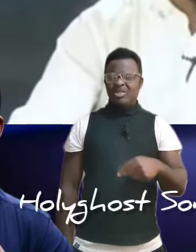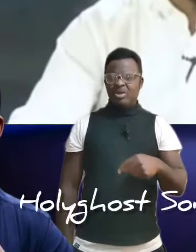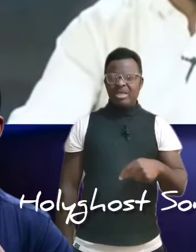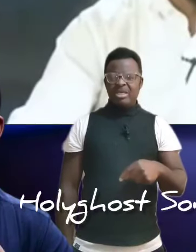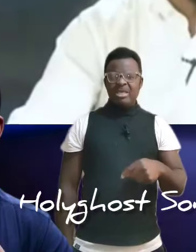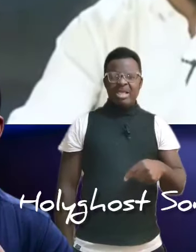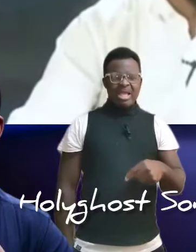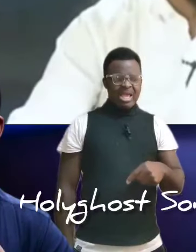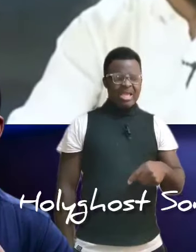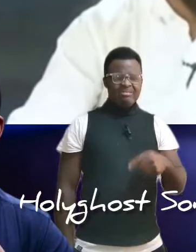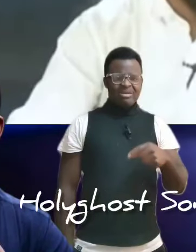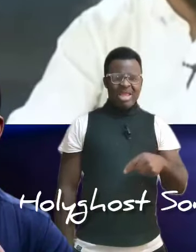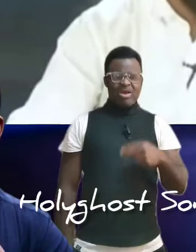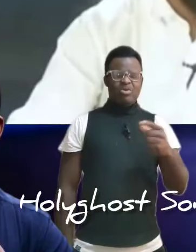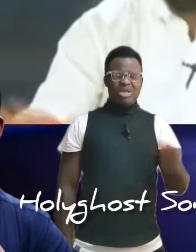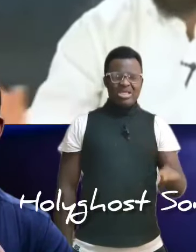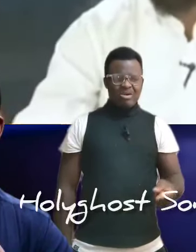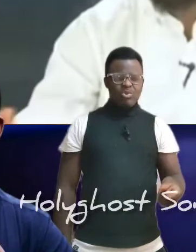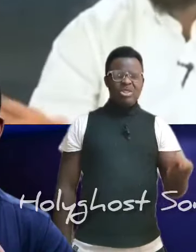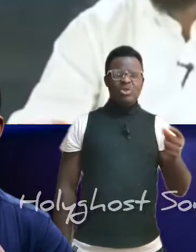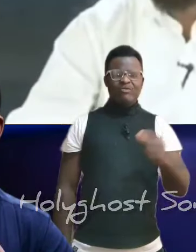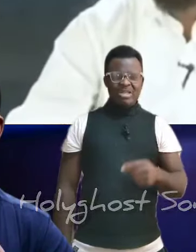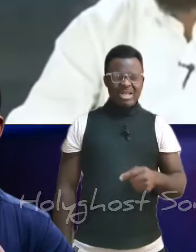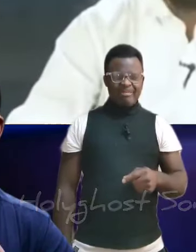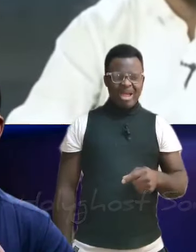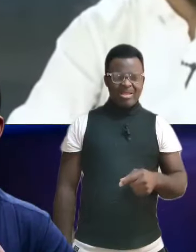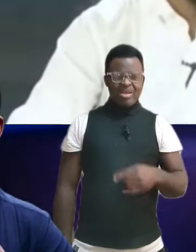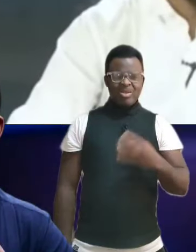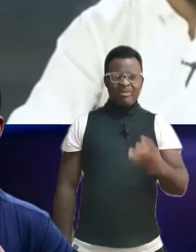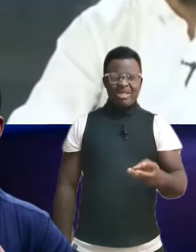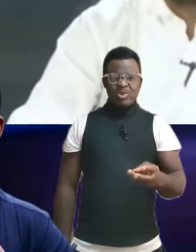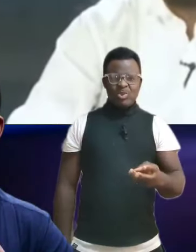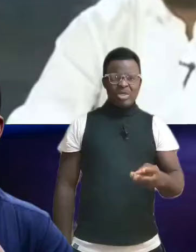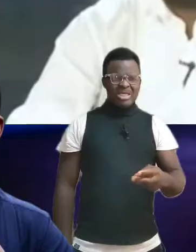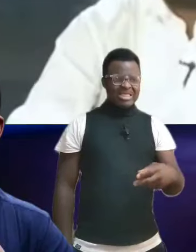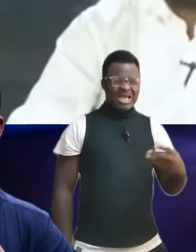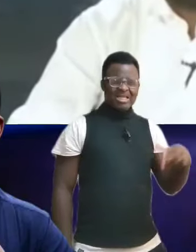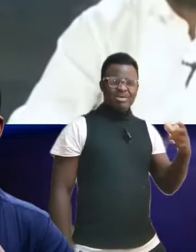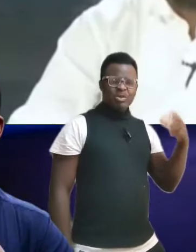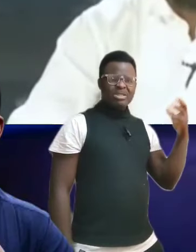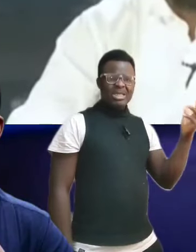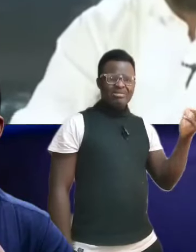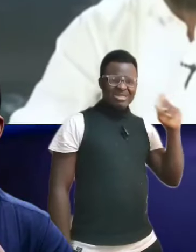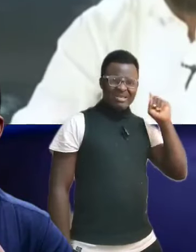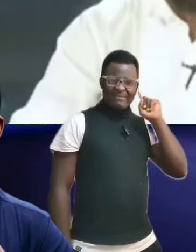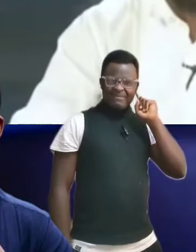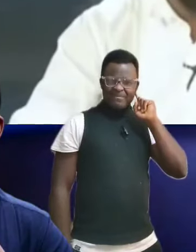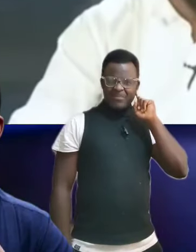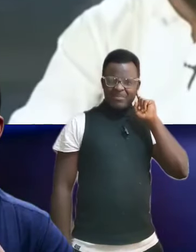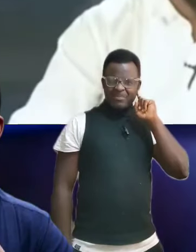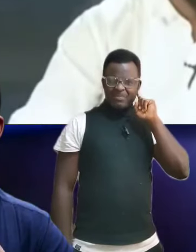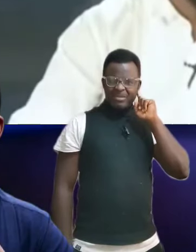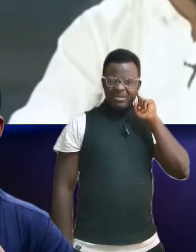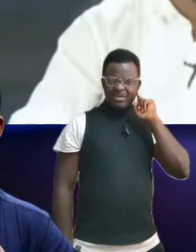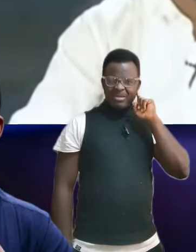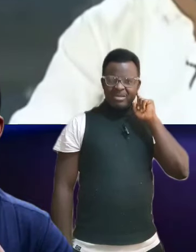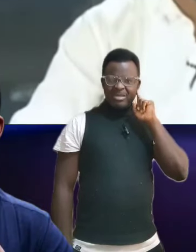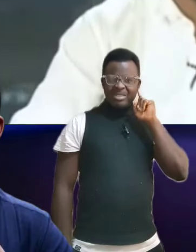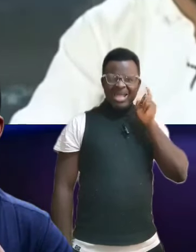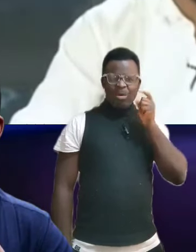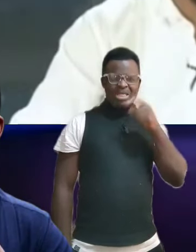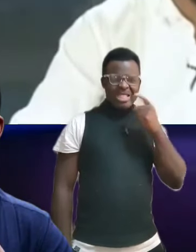wants to charge protesters with terrorism now, and why they are not charging bandits and terrorists in the north, in the north and south part of the